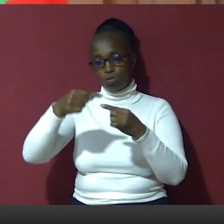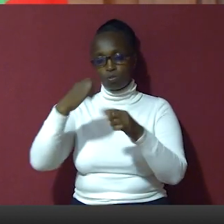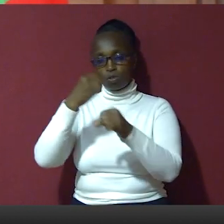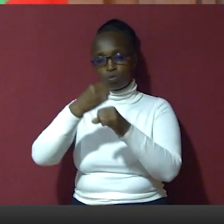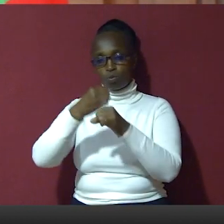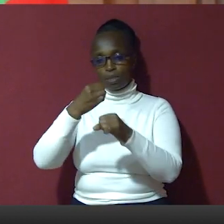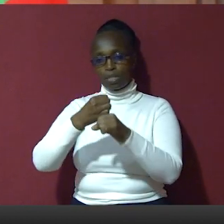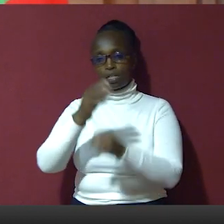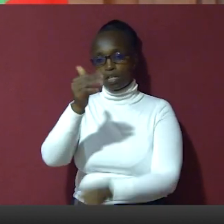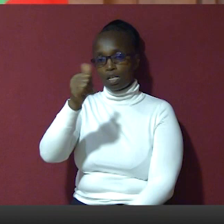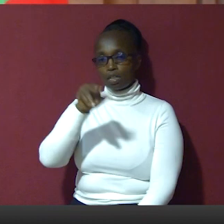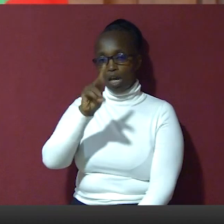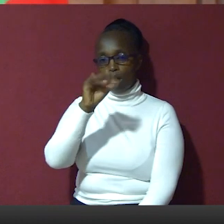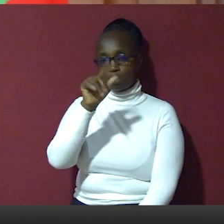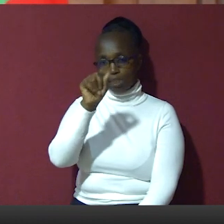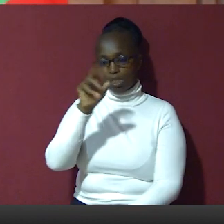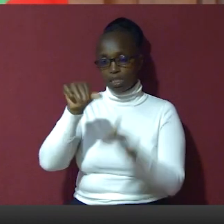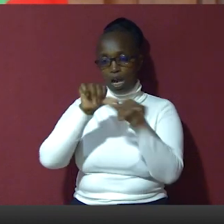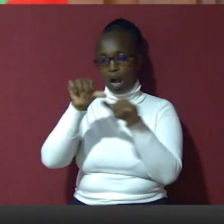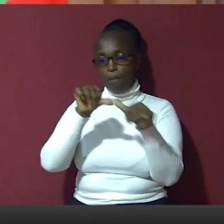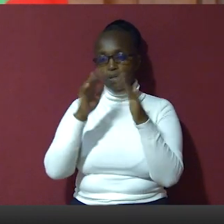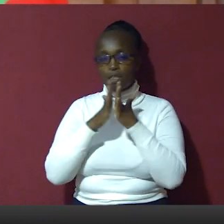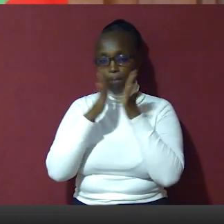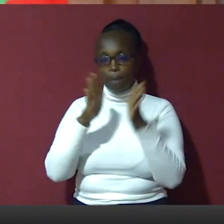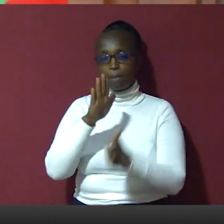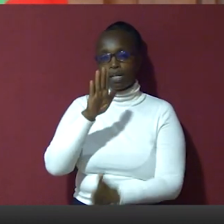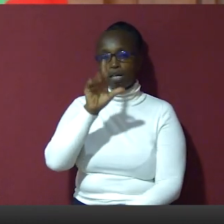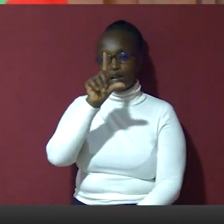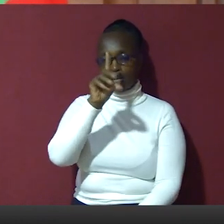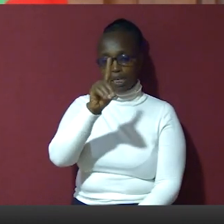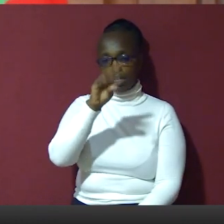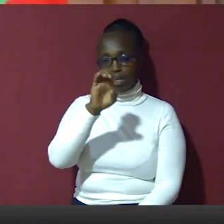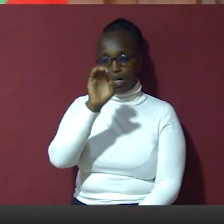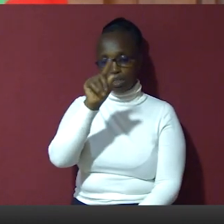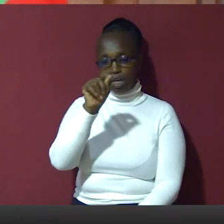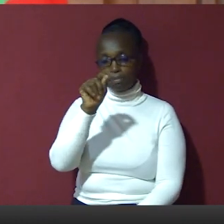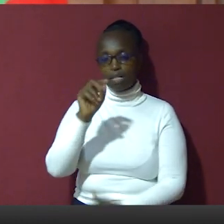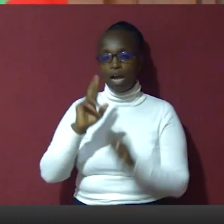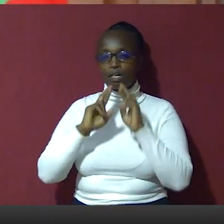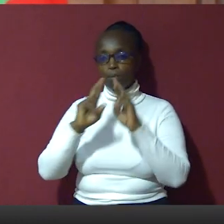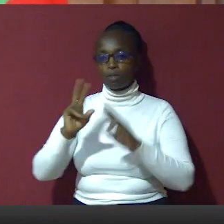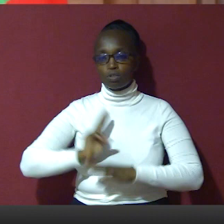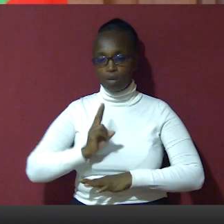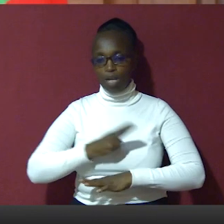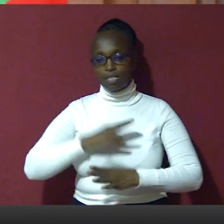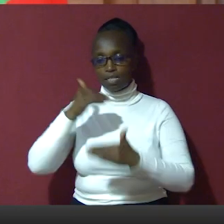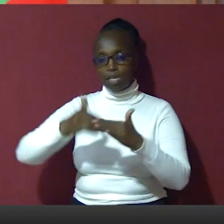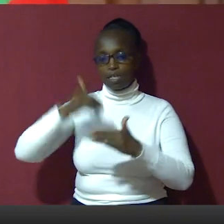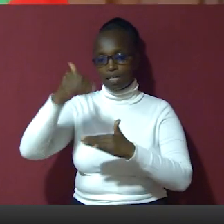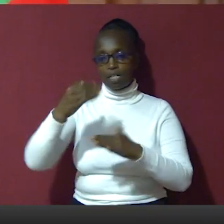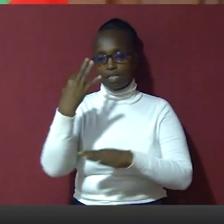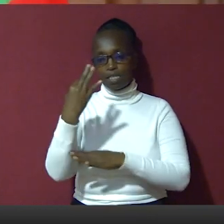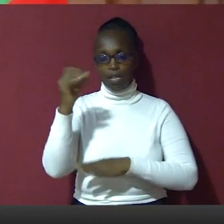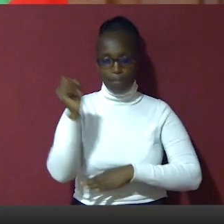forensic audit of our public debt and report to us in the next